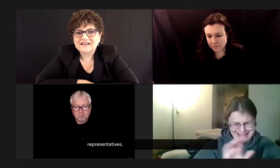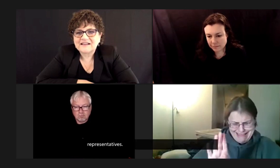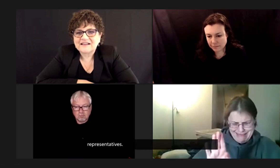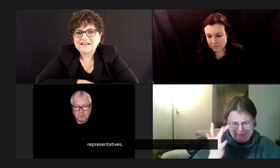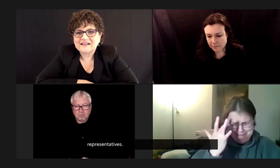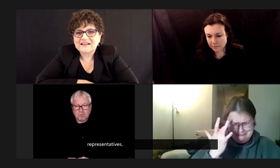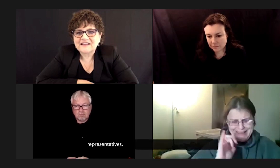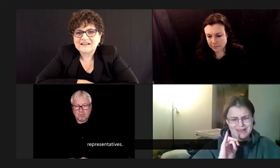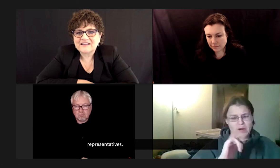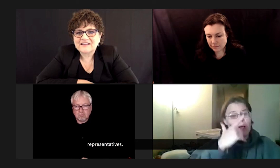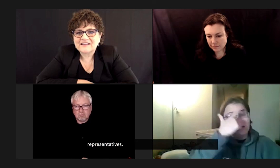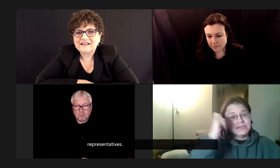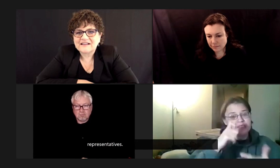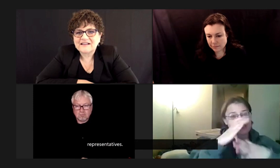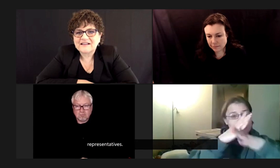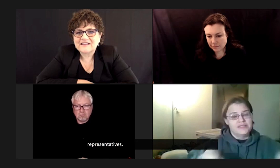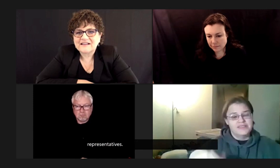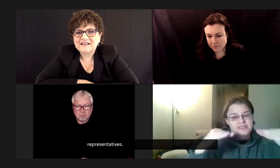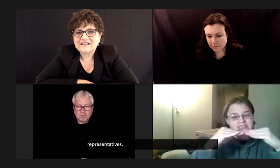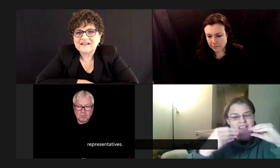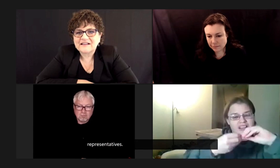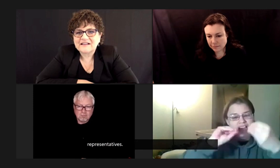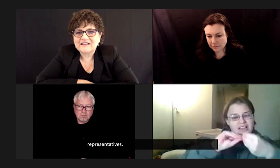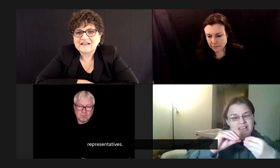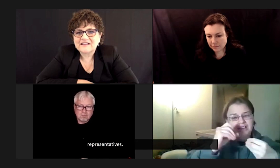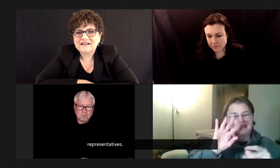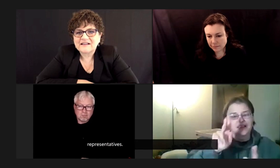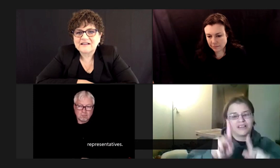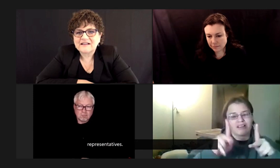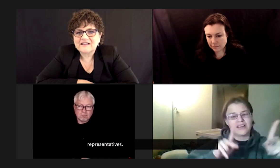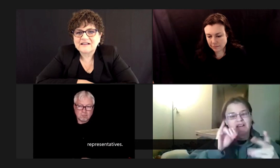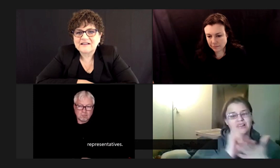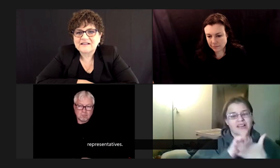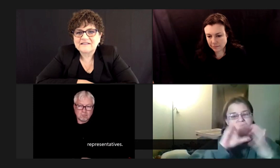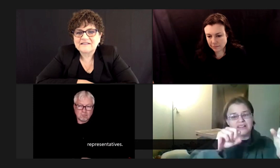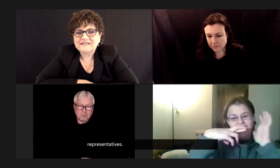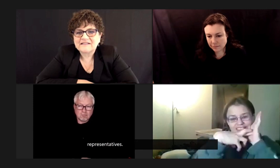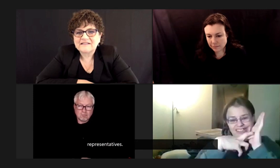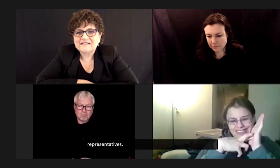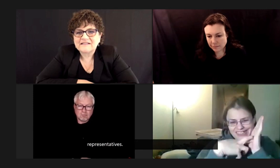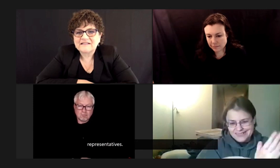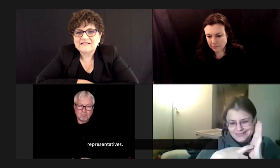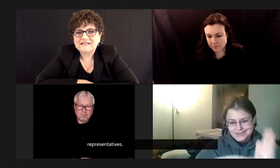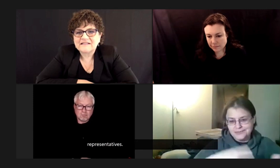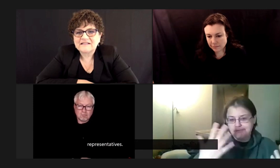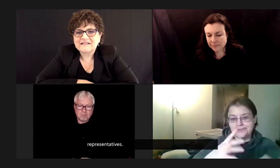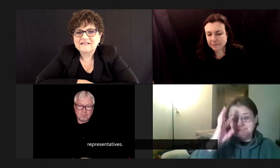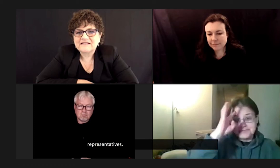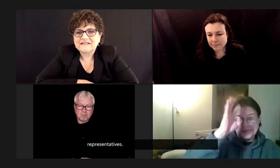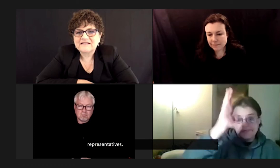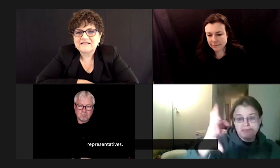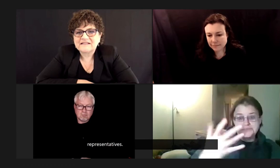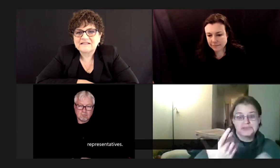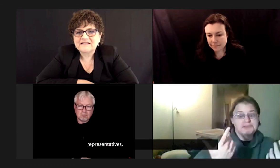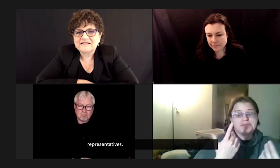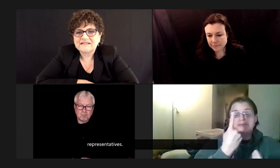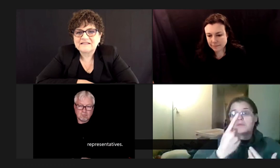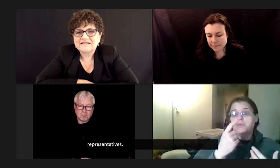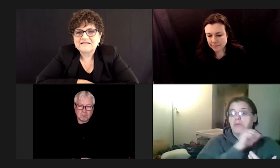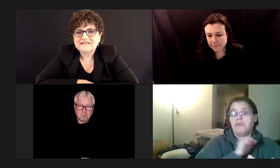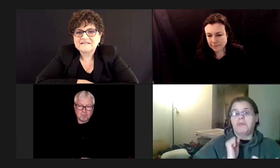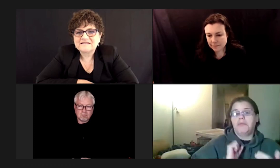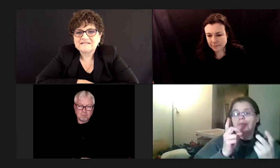your legislator, and you're not sure which, they divide the number of people within